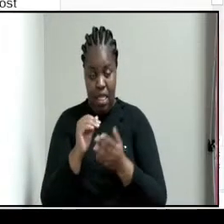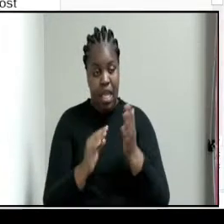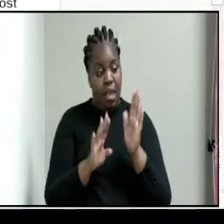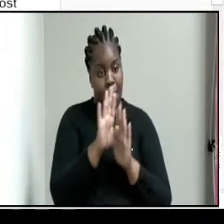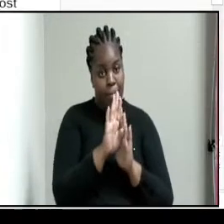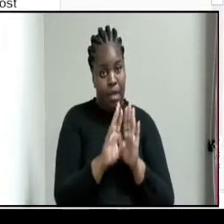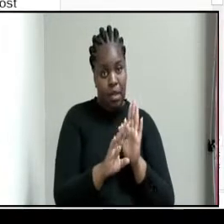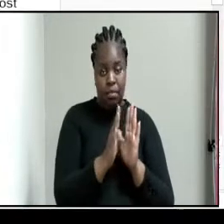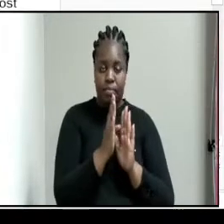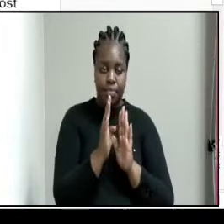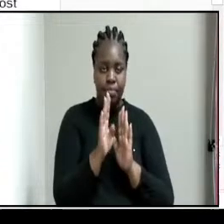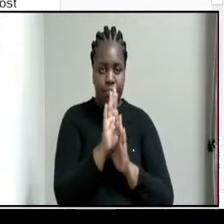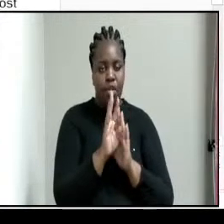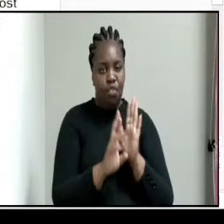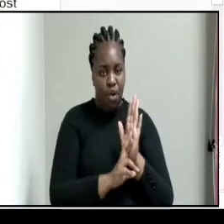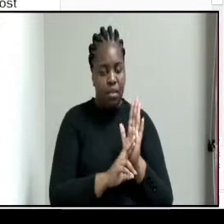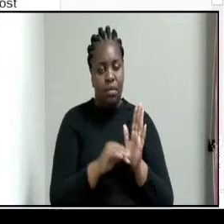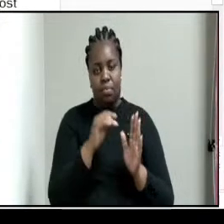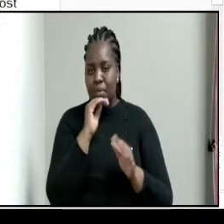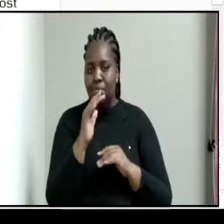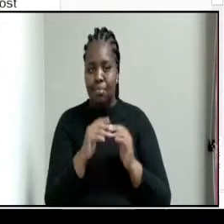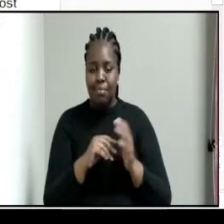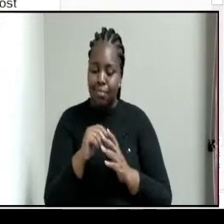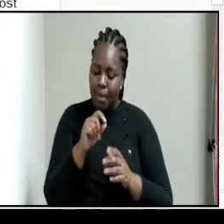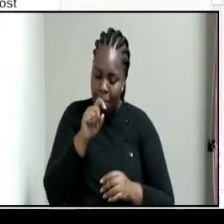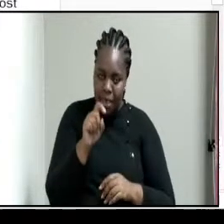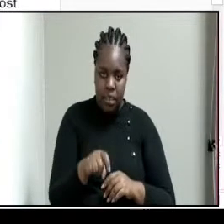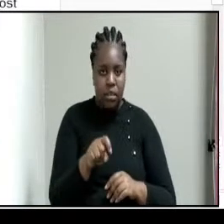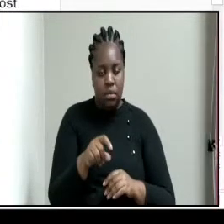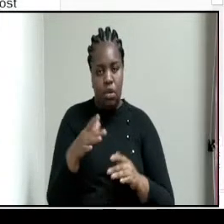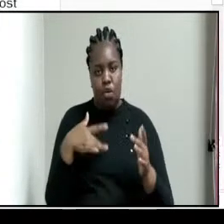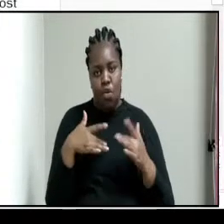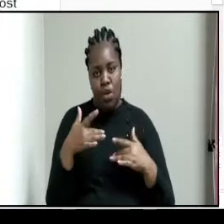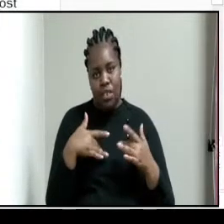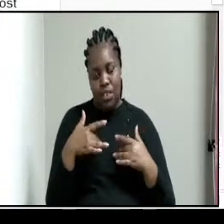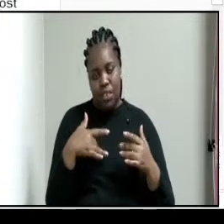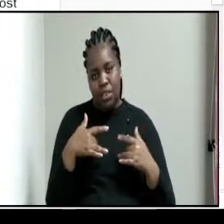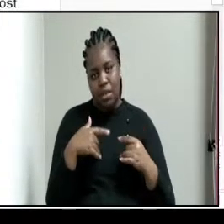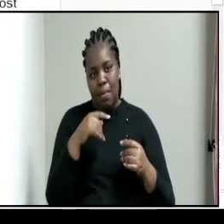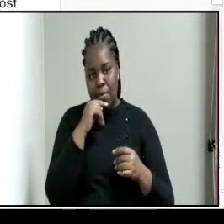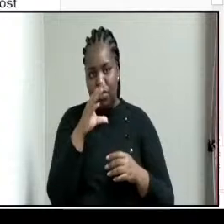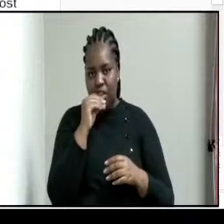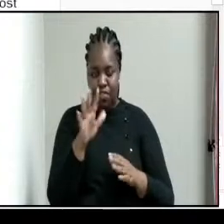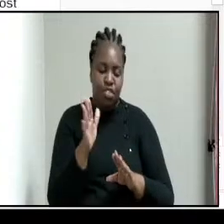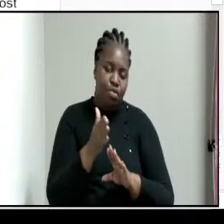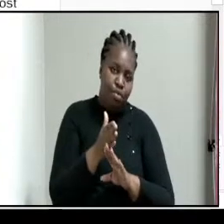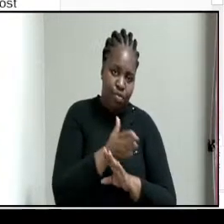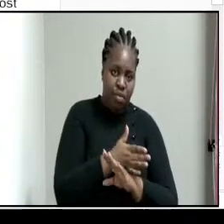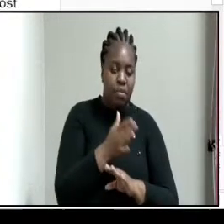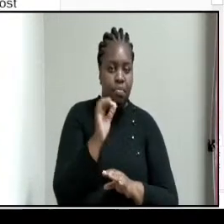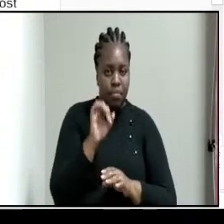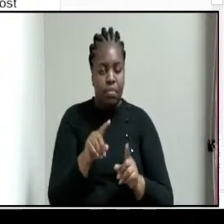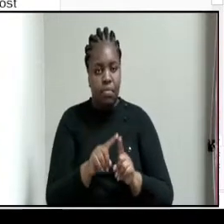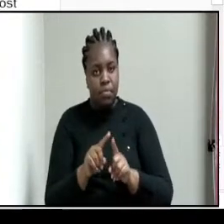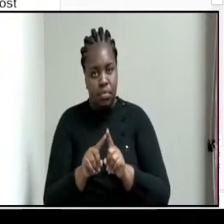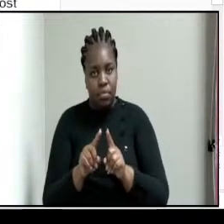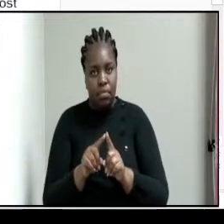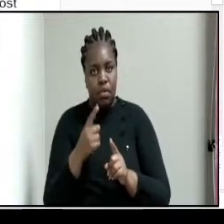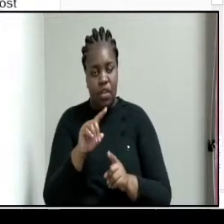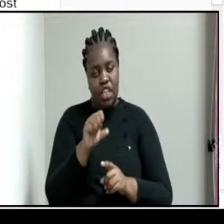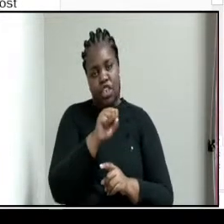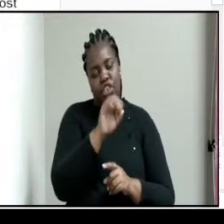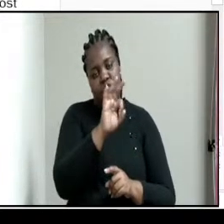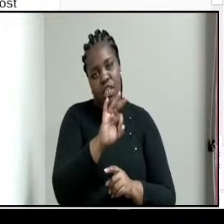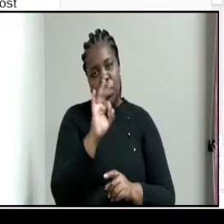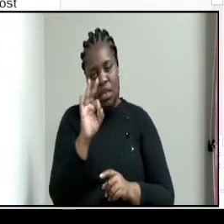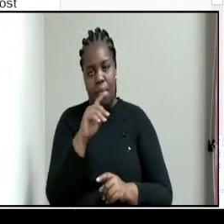Rights, every court or tribunal must consider international law, which we spoke about earlier, and of course, read together with Section 233,